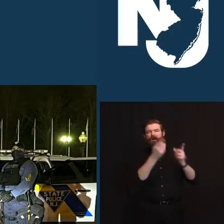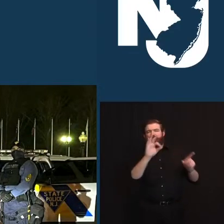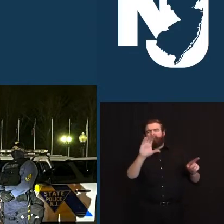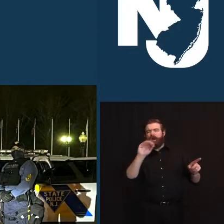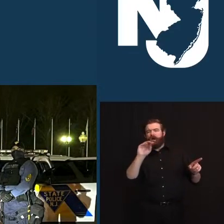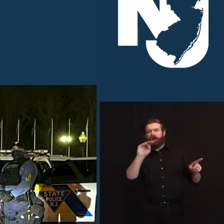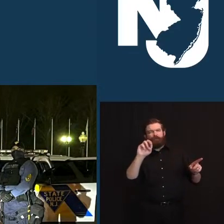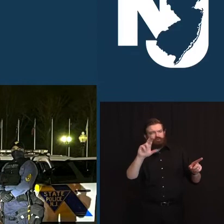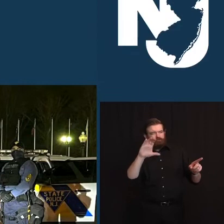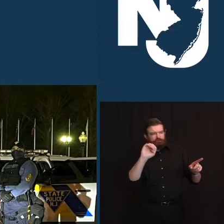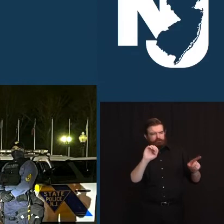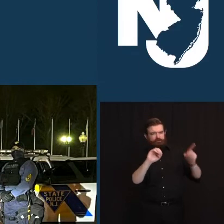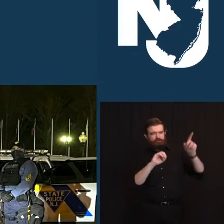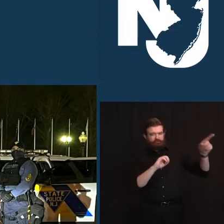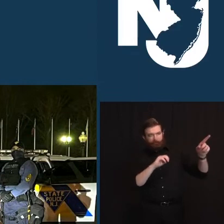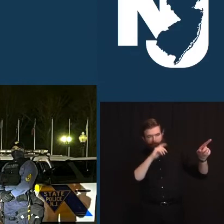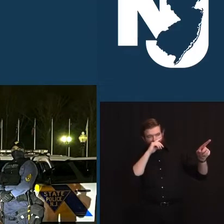were